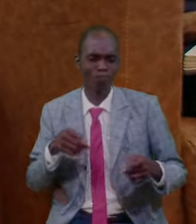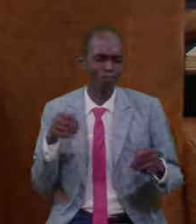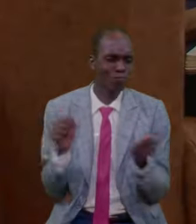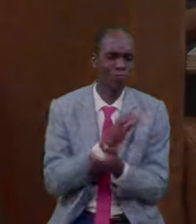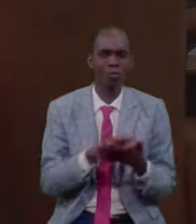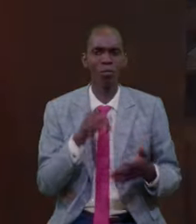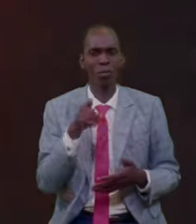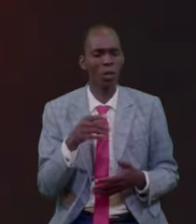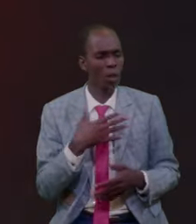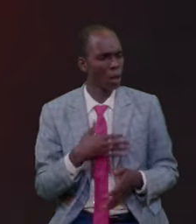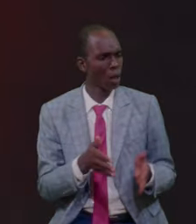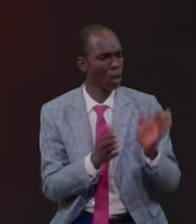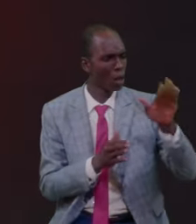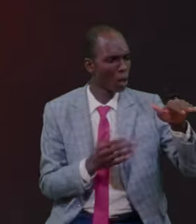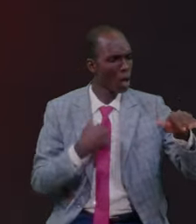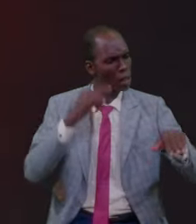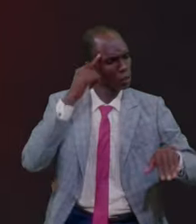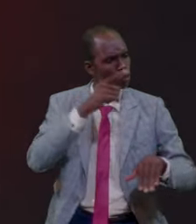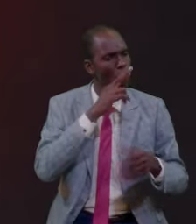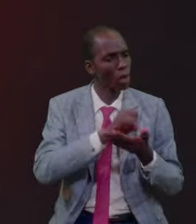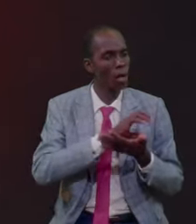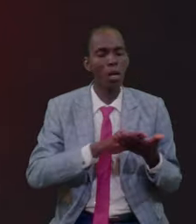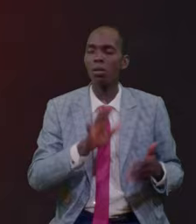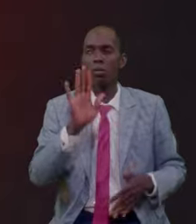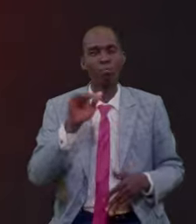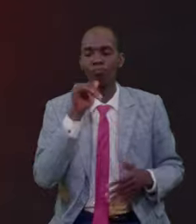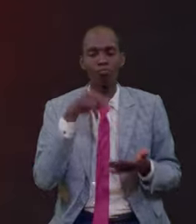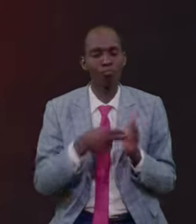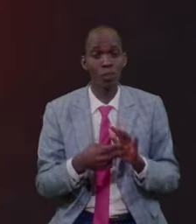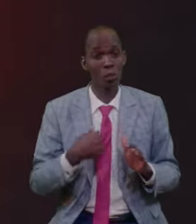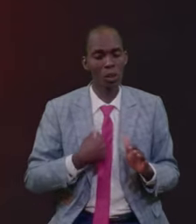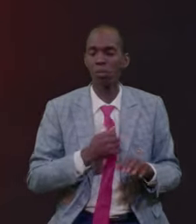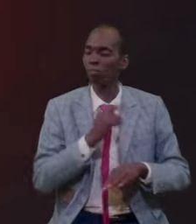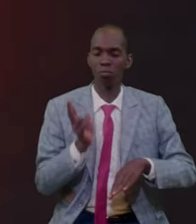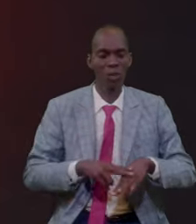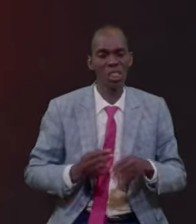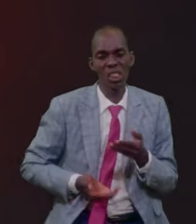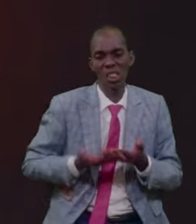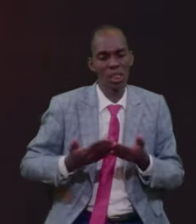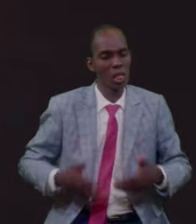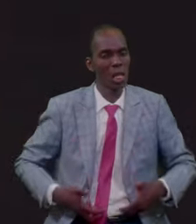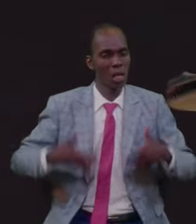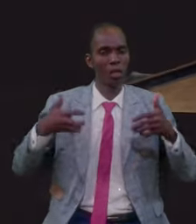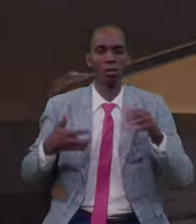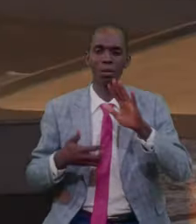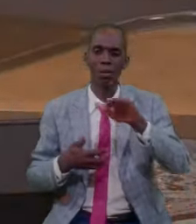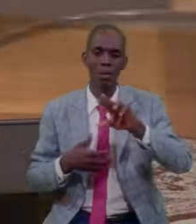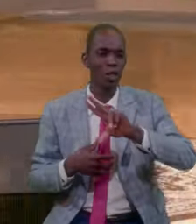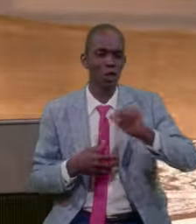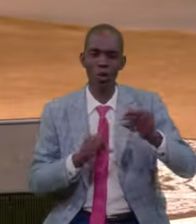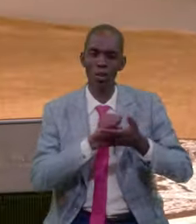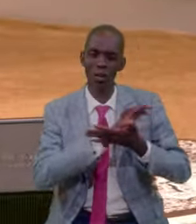thought you said you were sanctified. Yes, but I easily get annoyed. There's no sanctification there. And